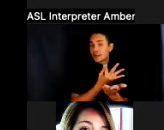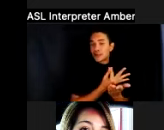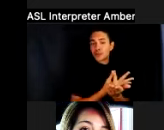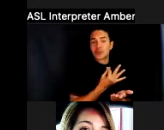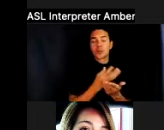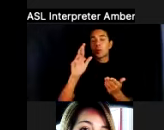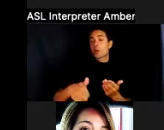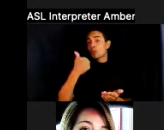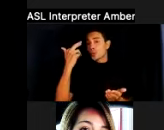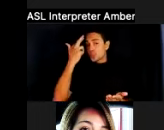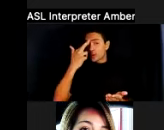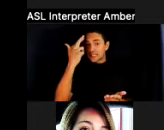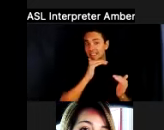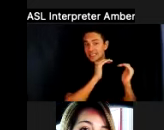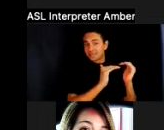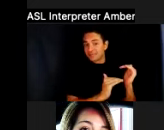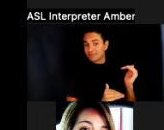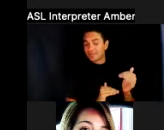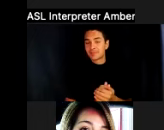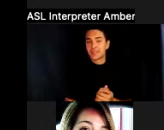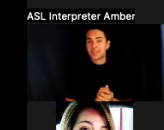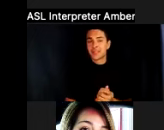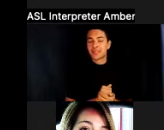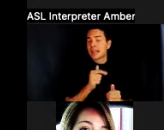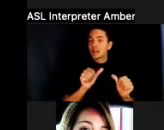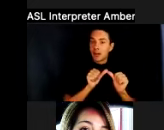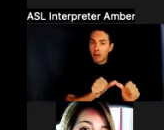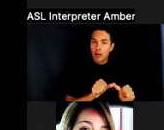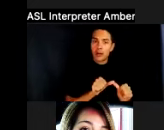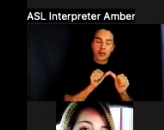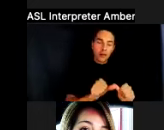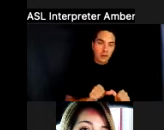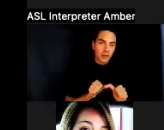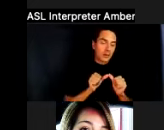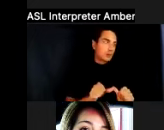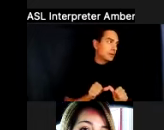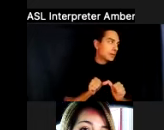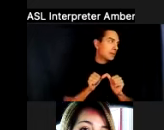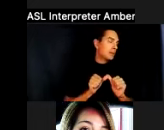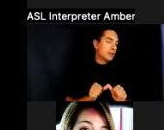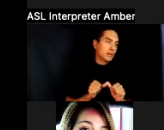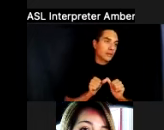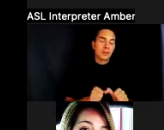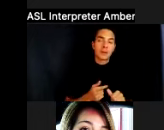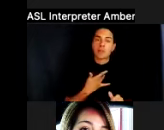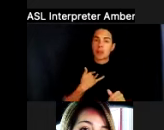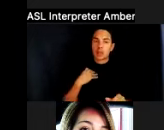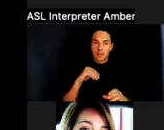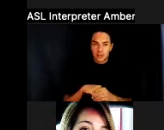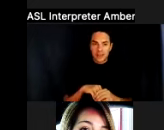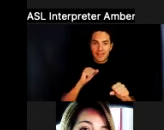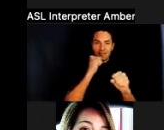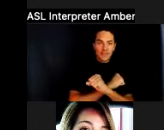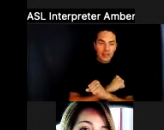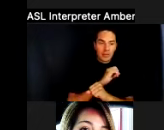reasons, and just constantly feeling like you're in fight or flight. It's